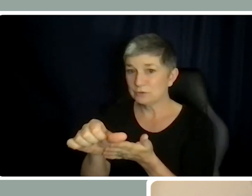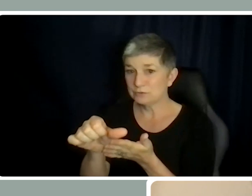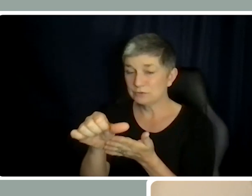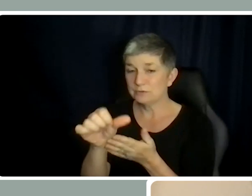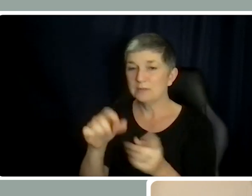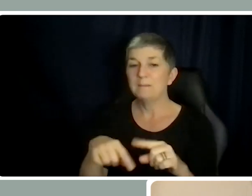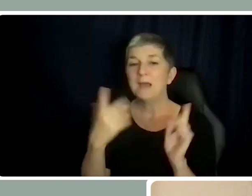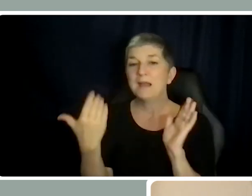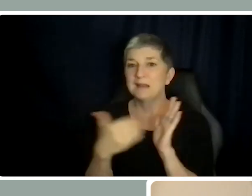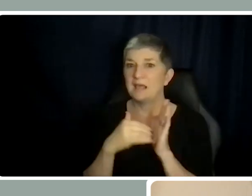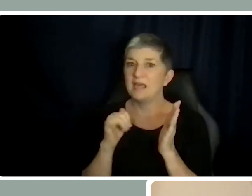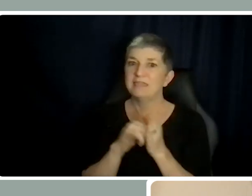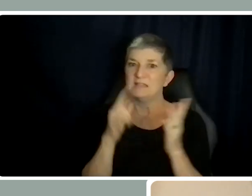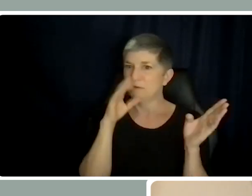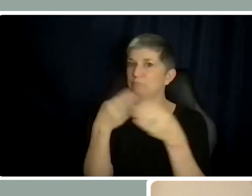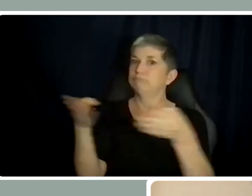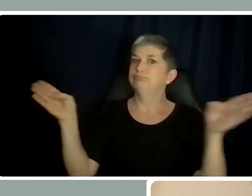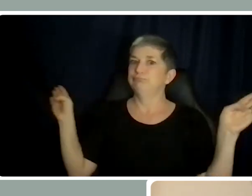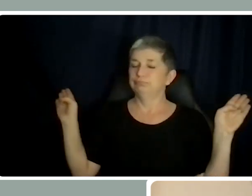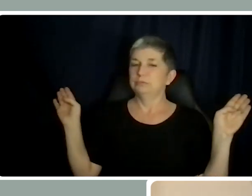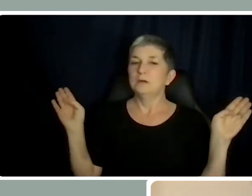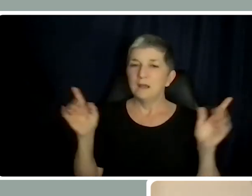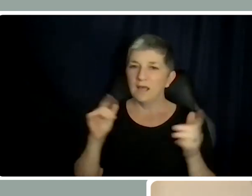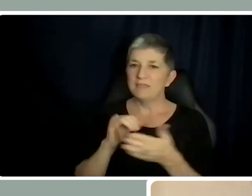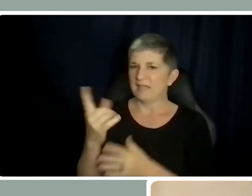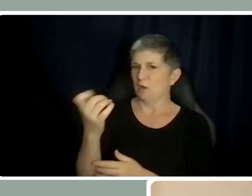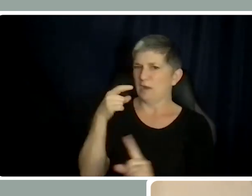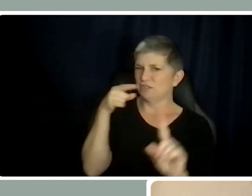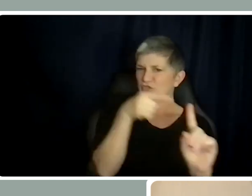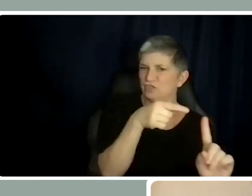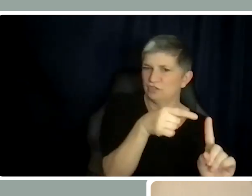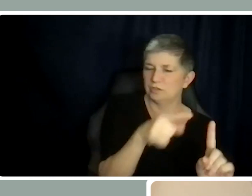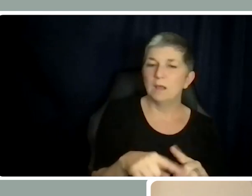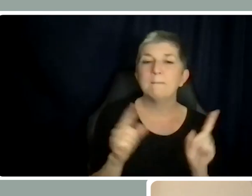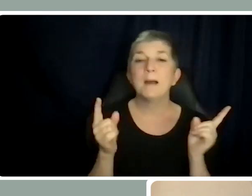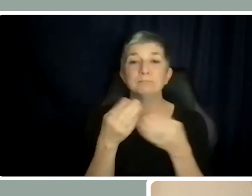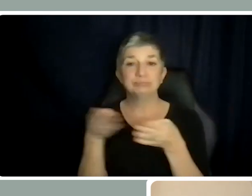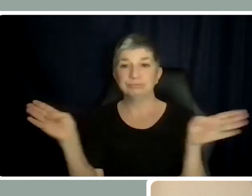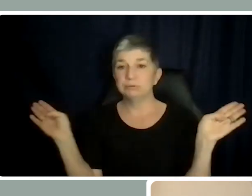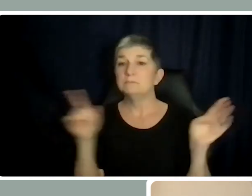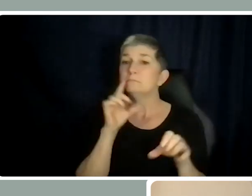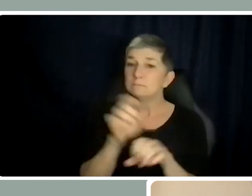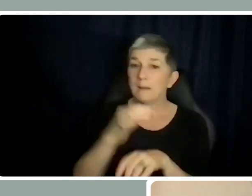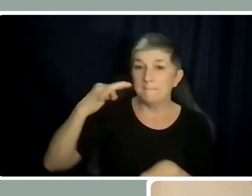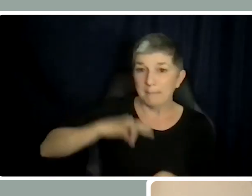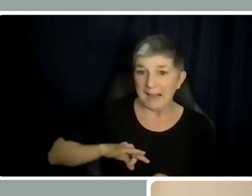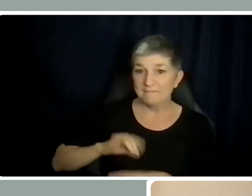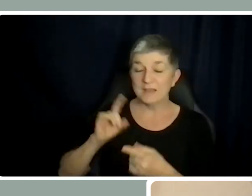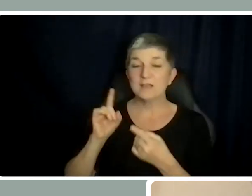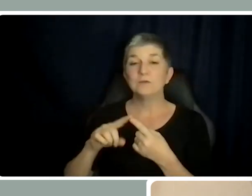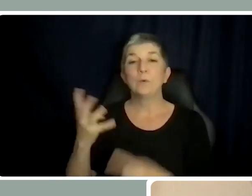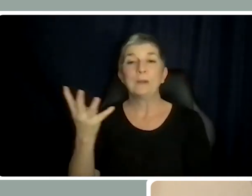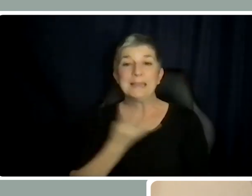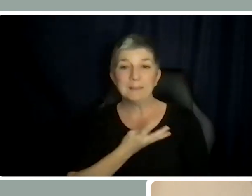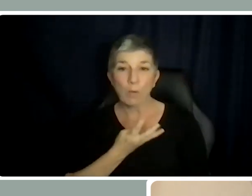but again, that's quite a bit bigger than the question asker is specifically asking about, that there is benefit to